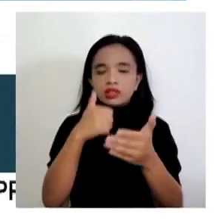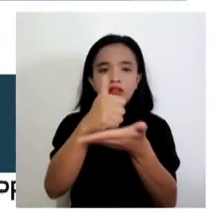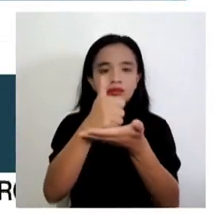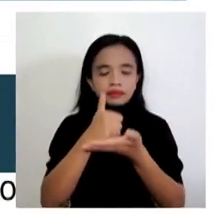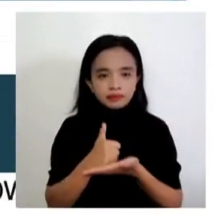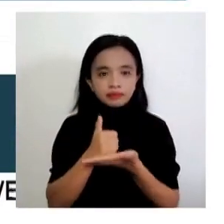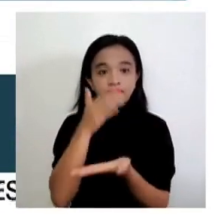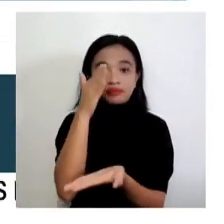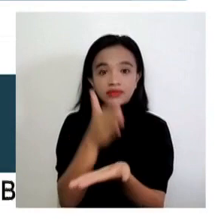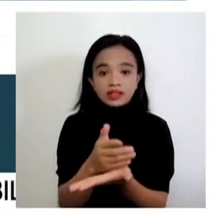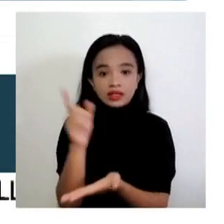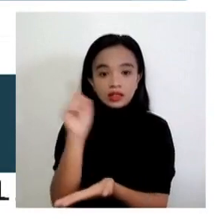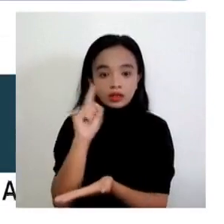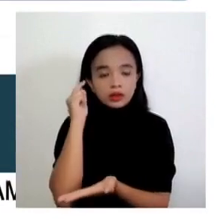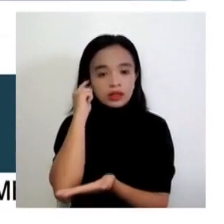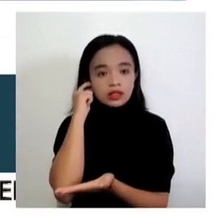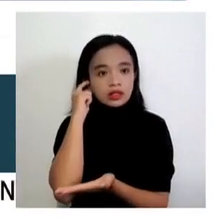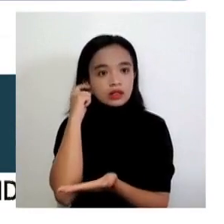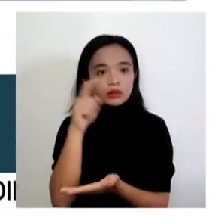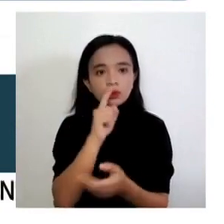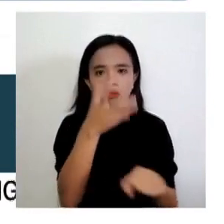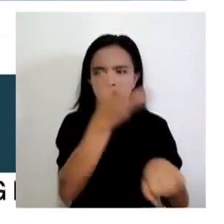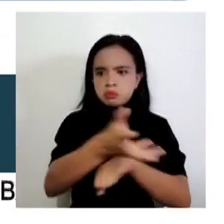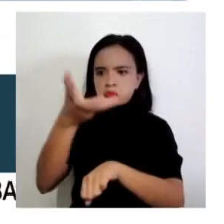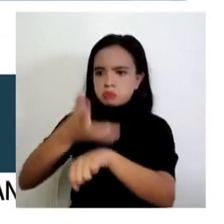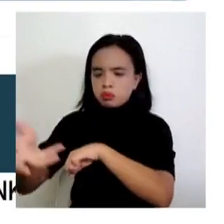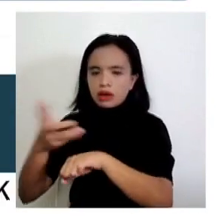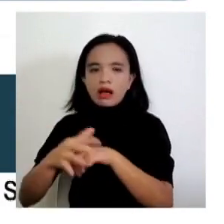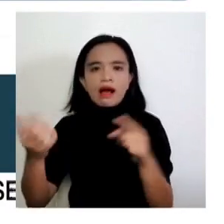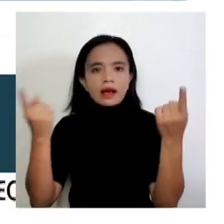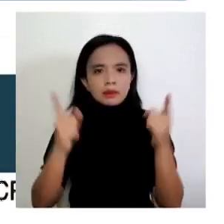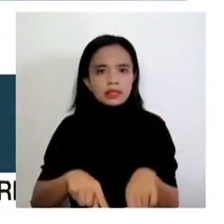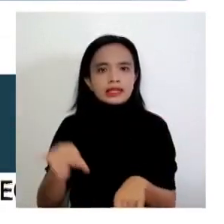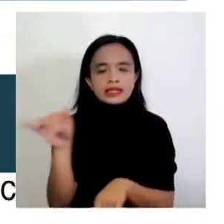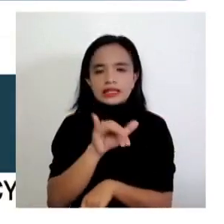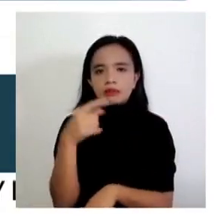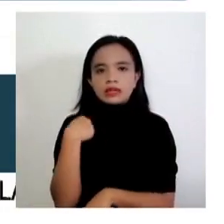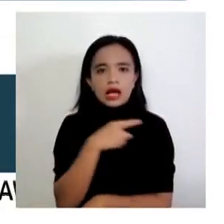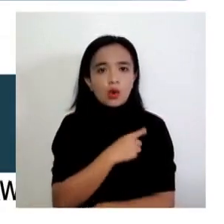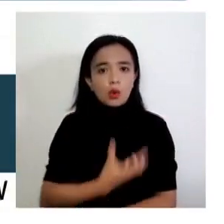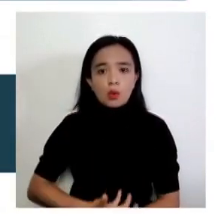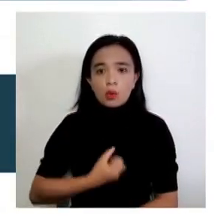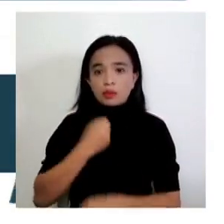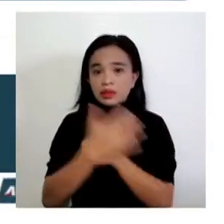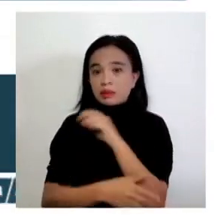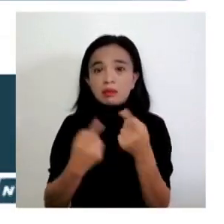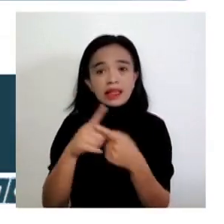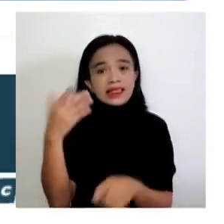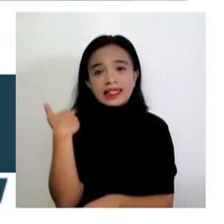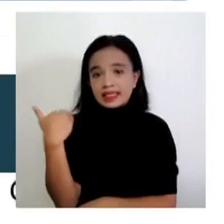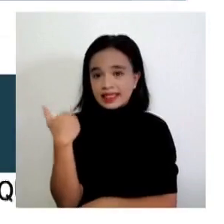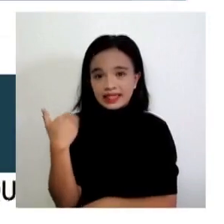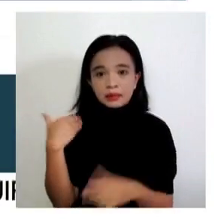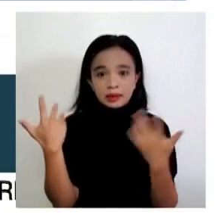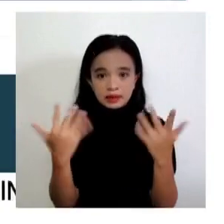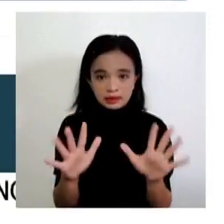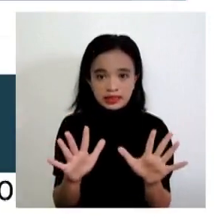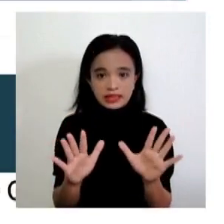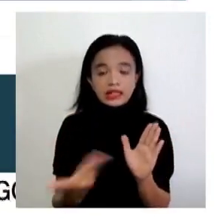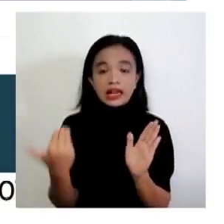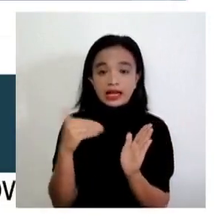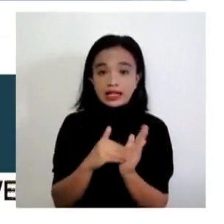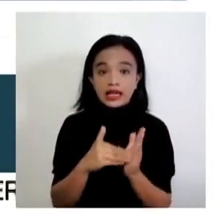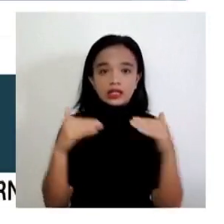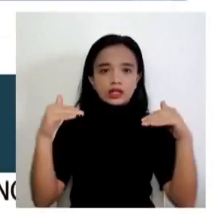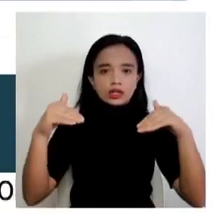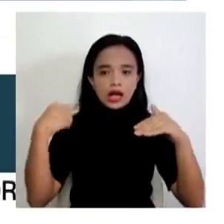stop the super scamming operations that happen even in our own country. Pero hindi pa ito tapos. Our committee will call another hearing